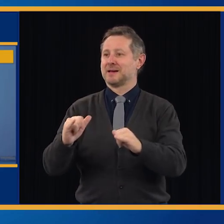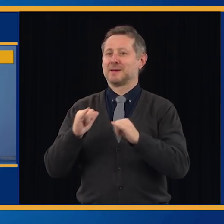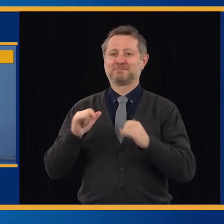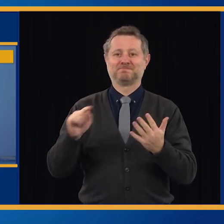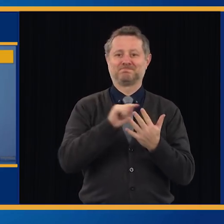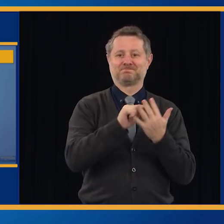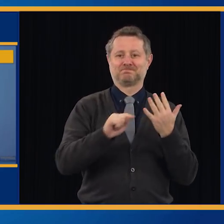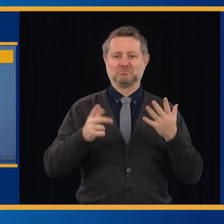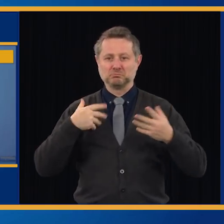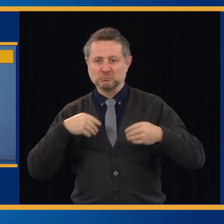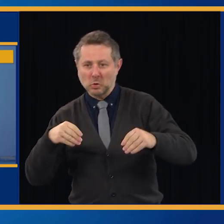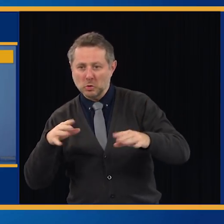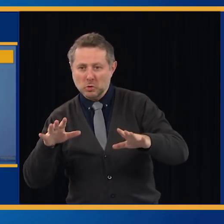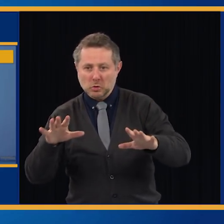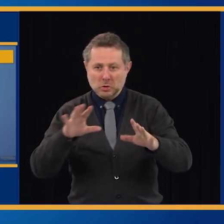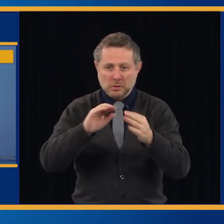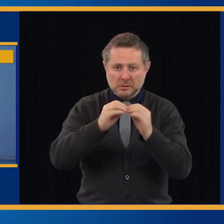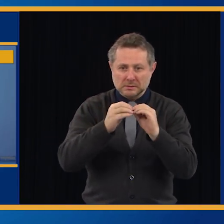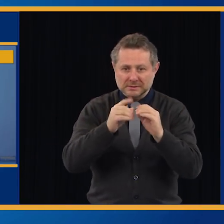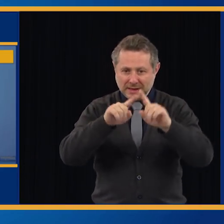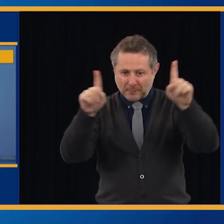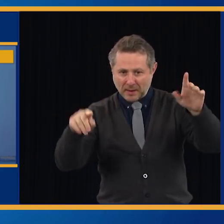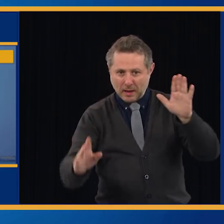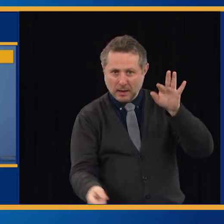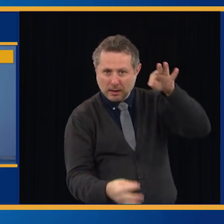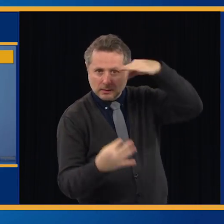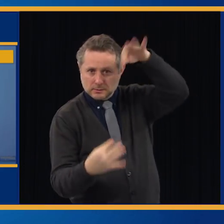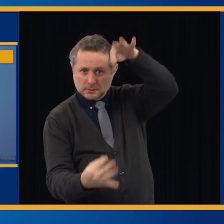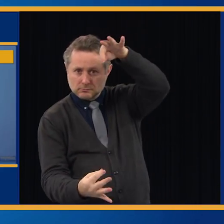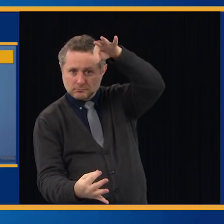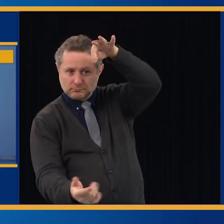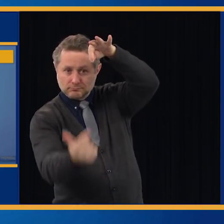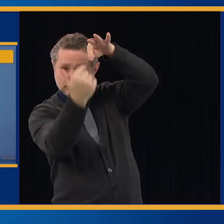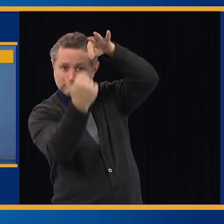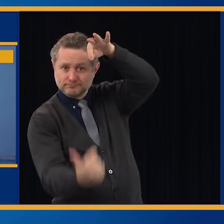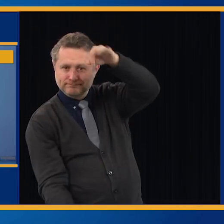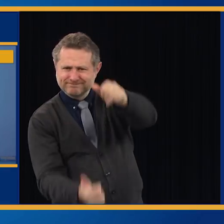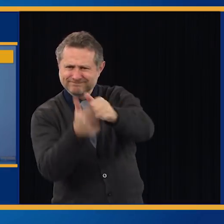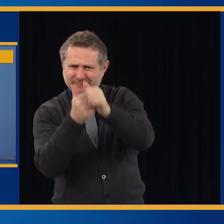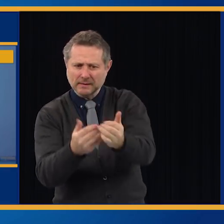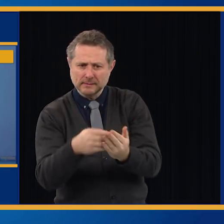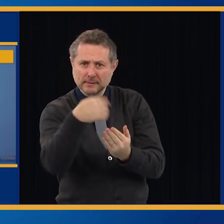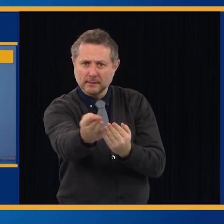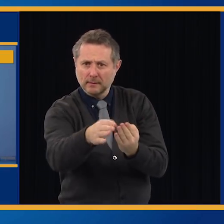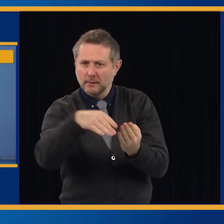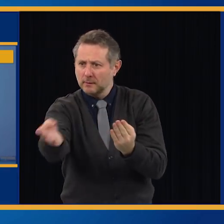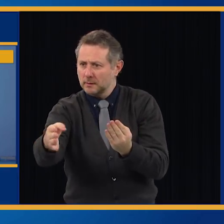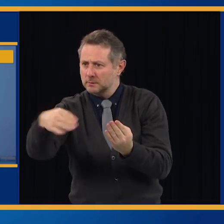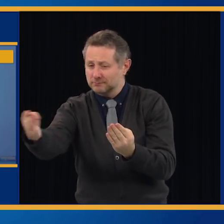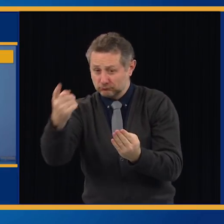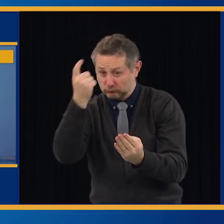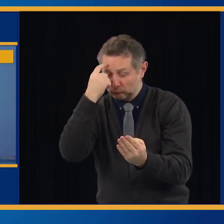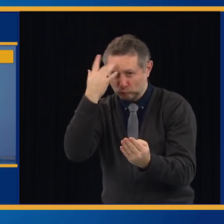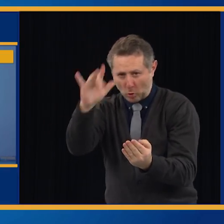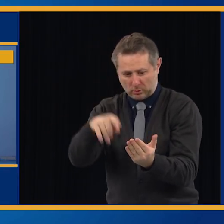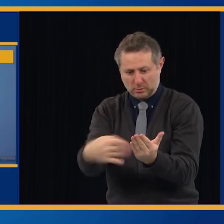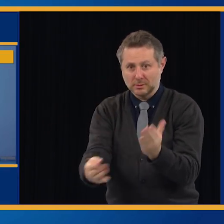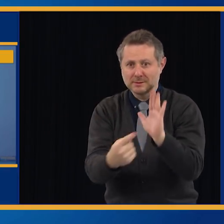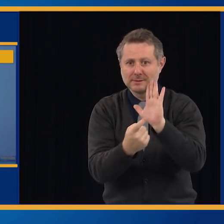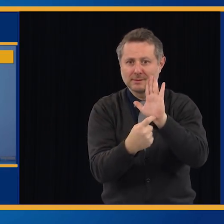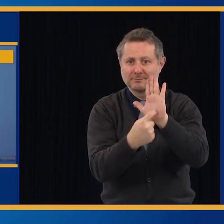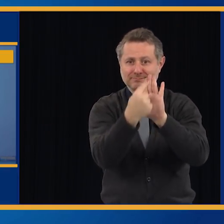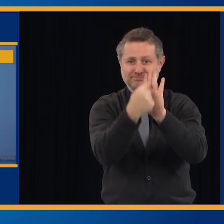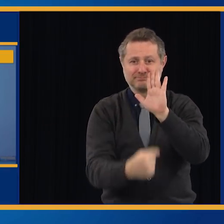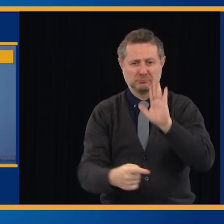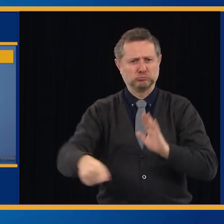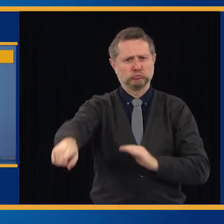template that we're dealing with. And we have to be smart about this. Again, I know it's emotion, and I know people are